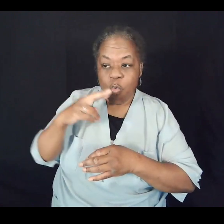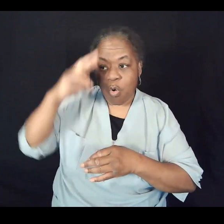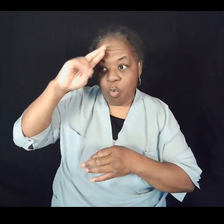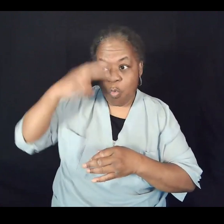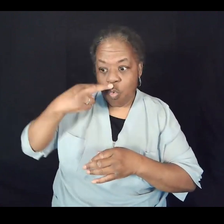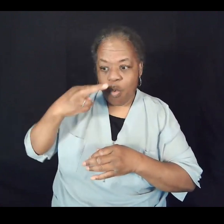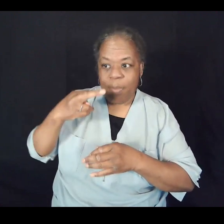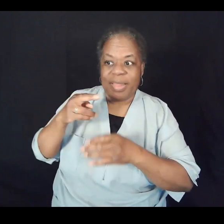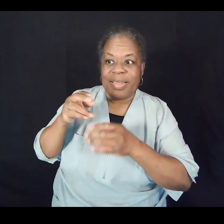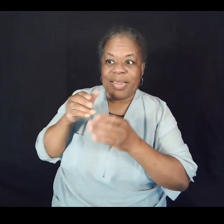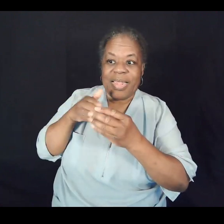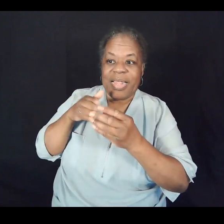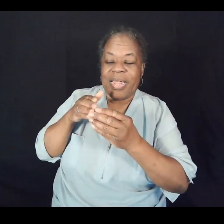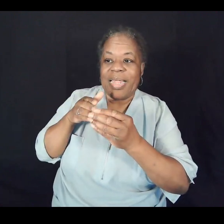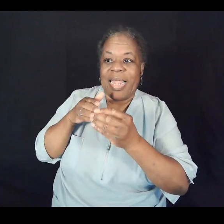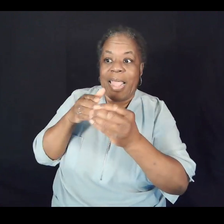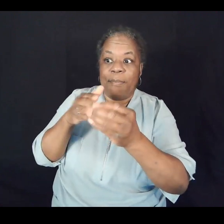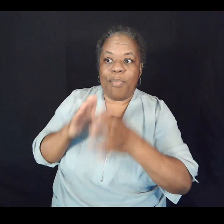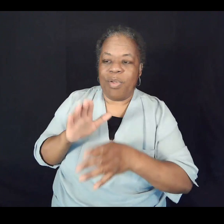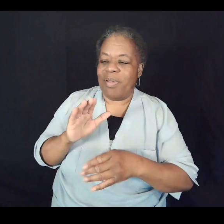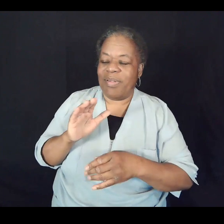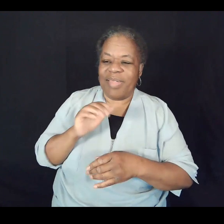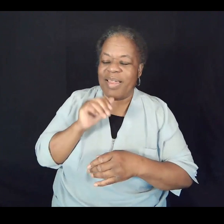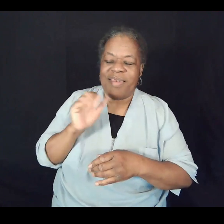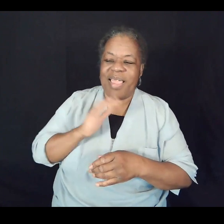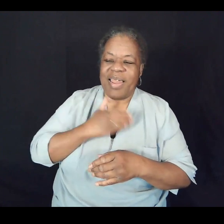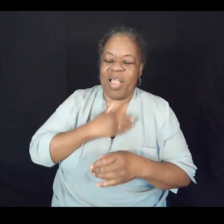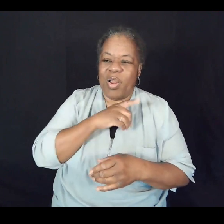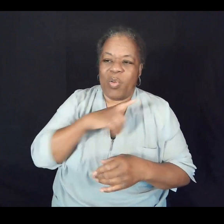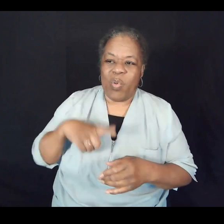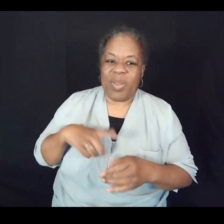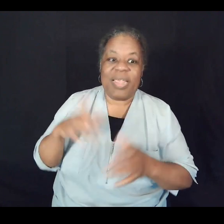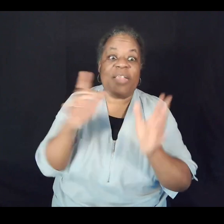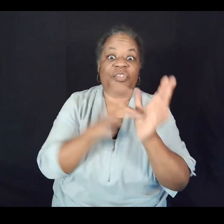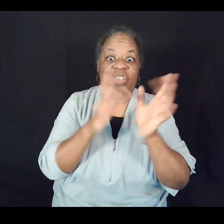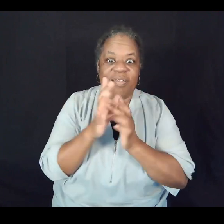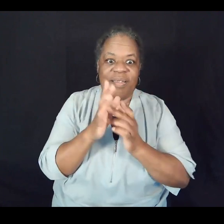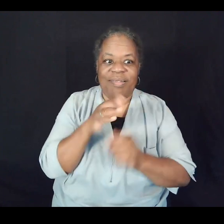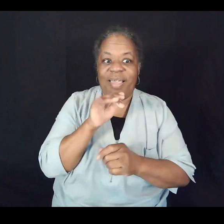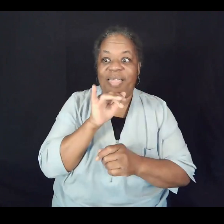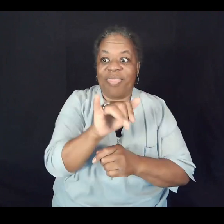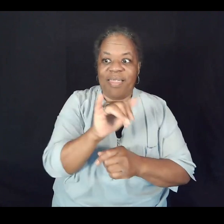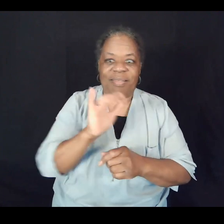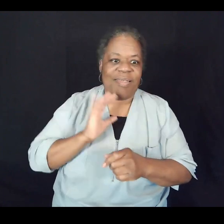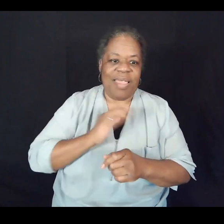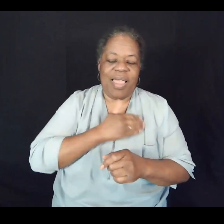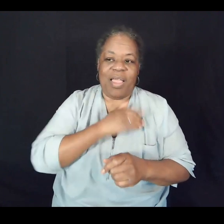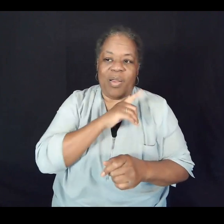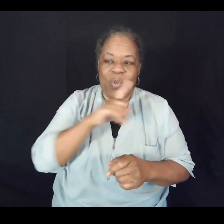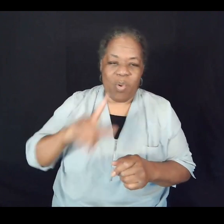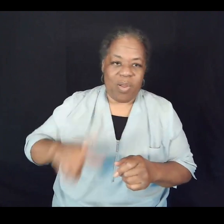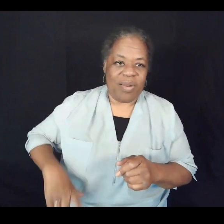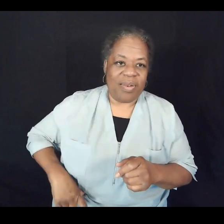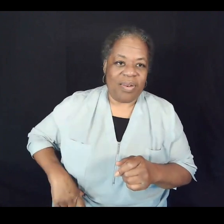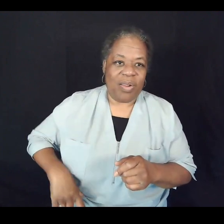Lord. That's not my president. That's not my king. Jesus is my Lord."